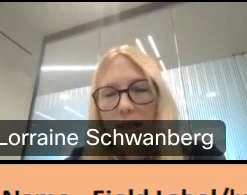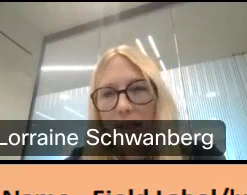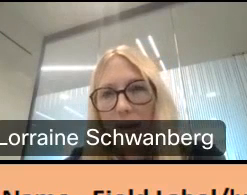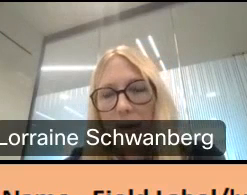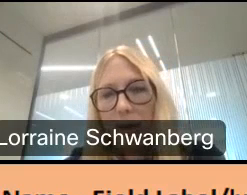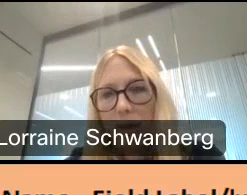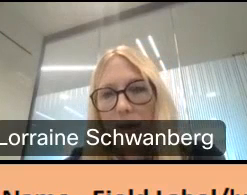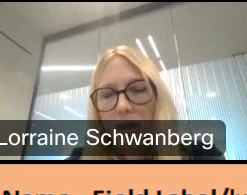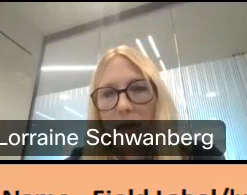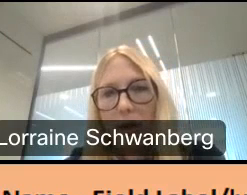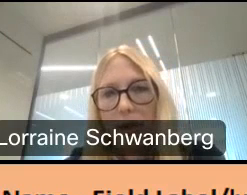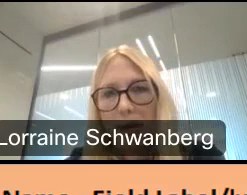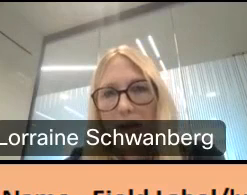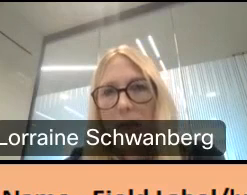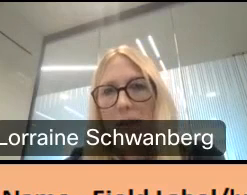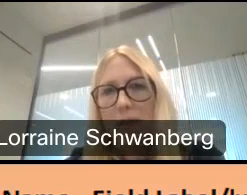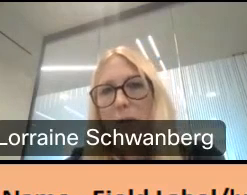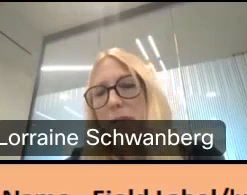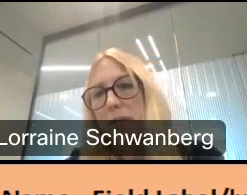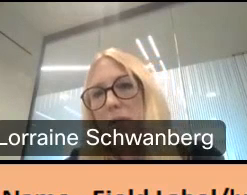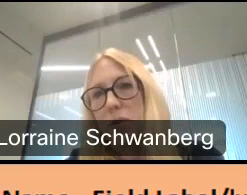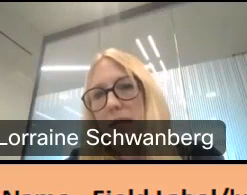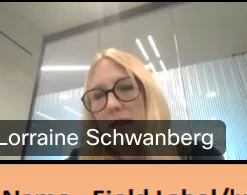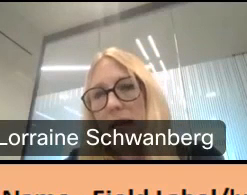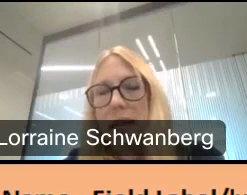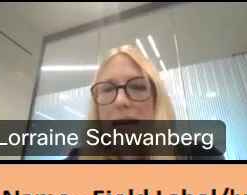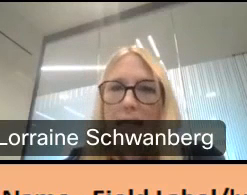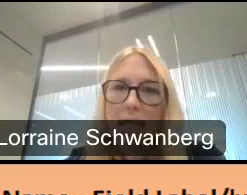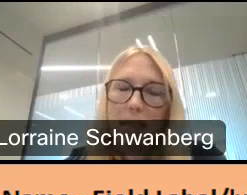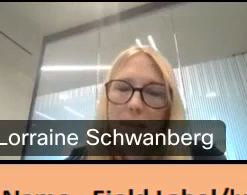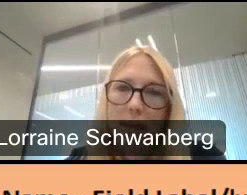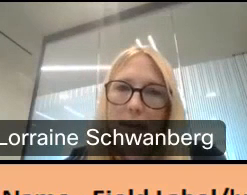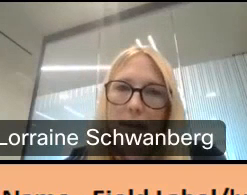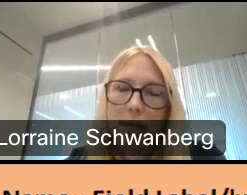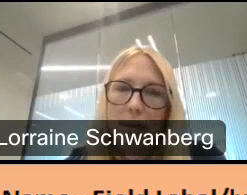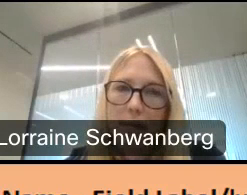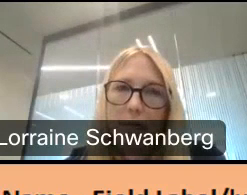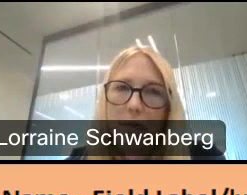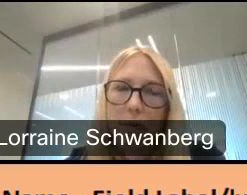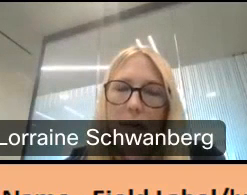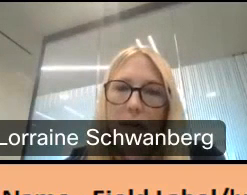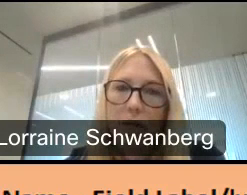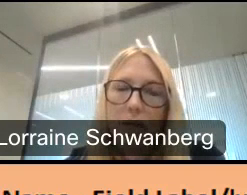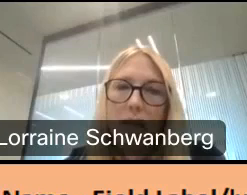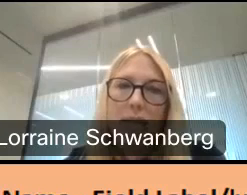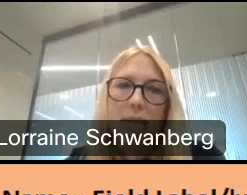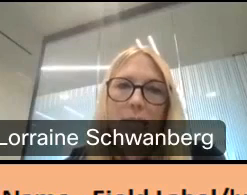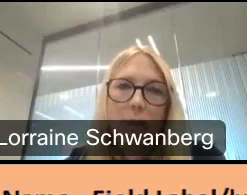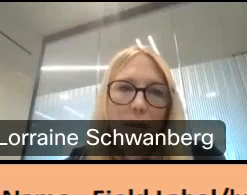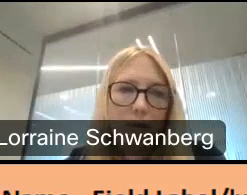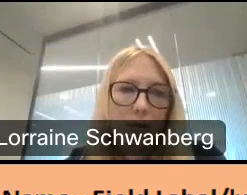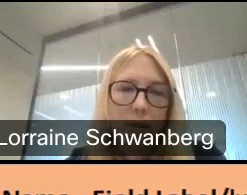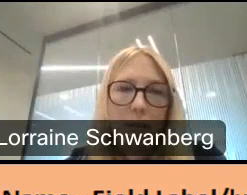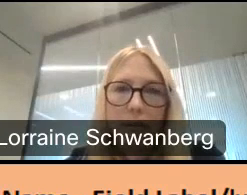than likely they will be just seeking confirmation whether an open disclosure meeting had taken place at the time of notification,